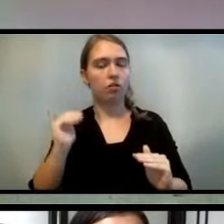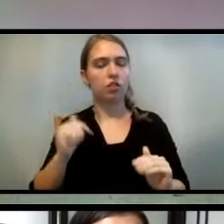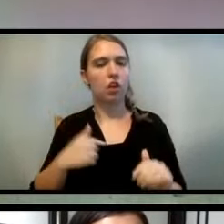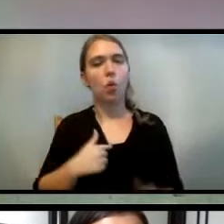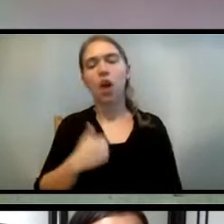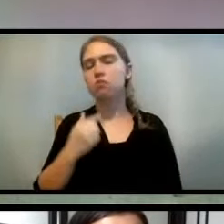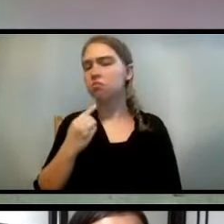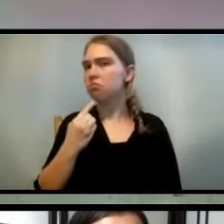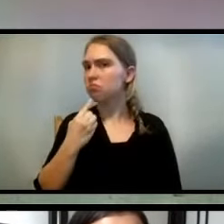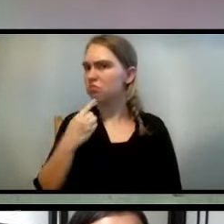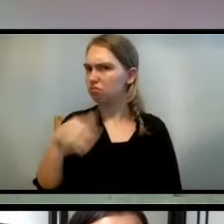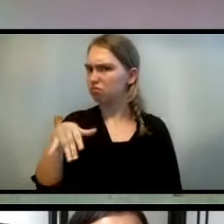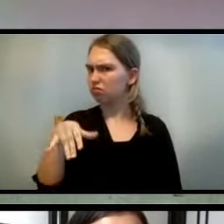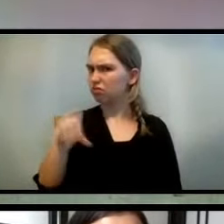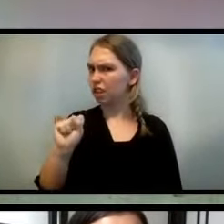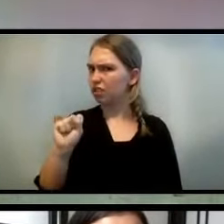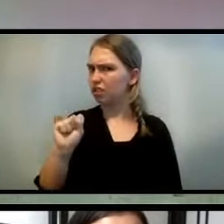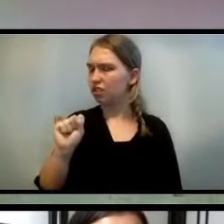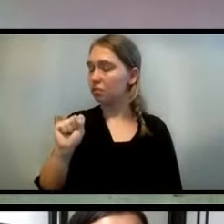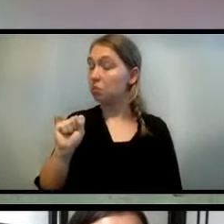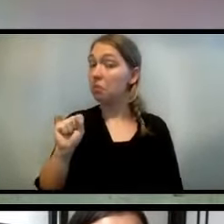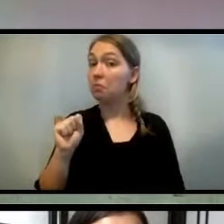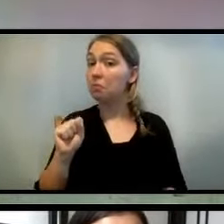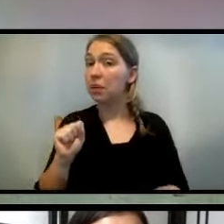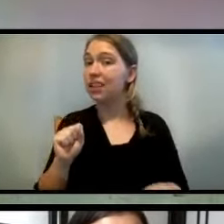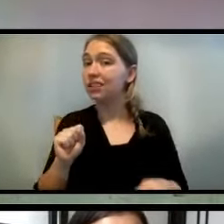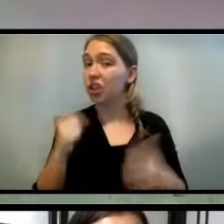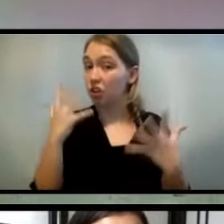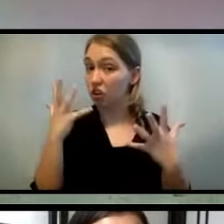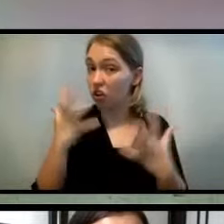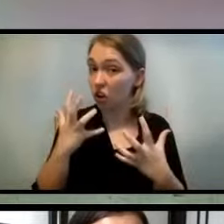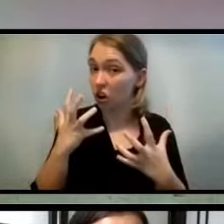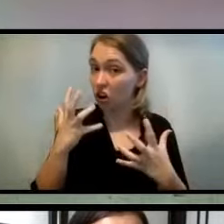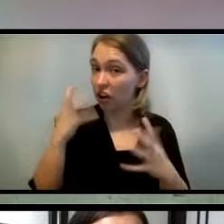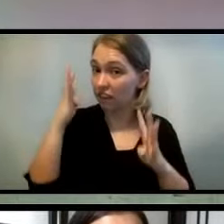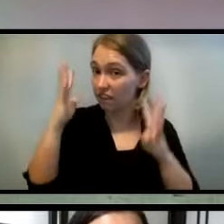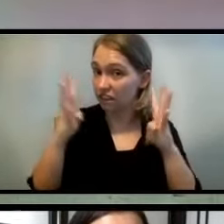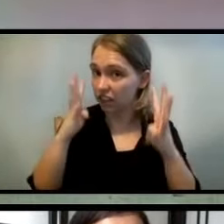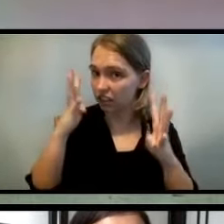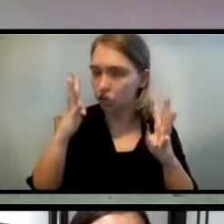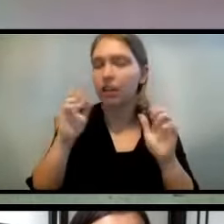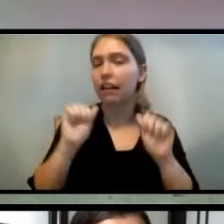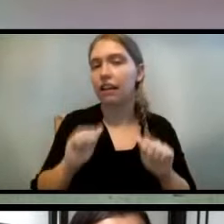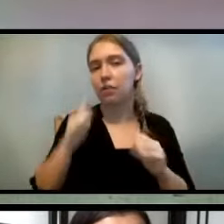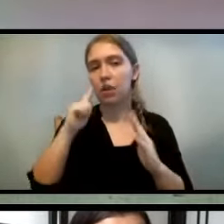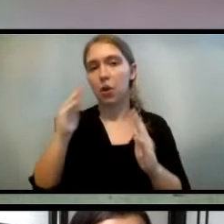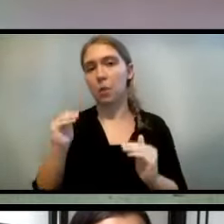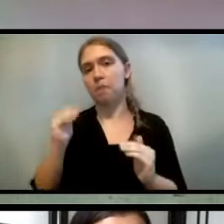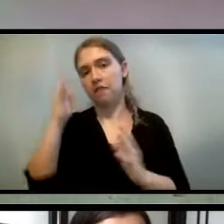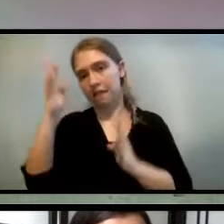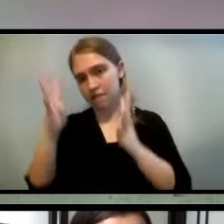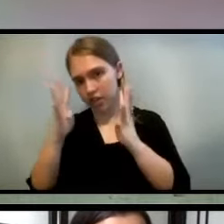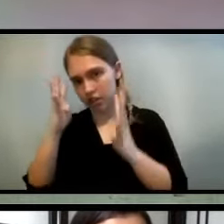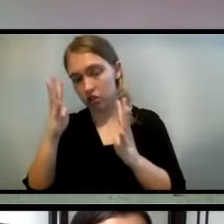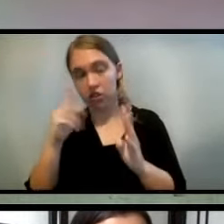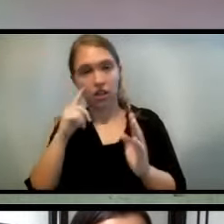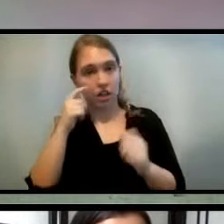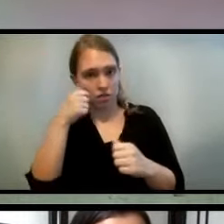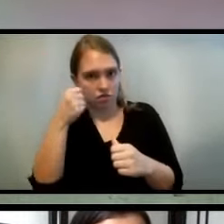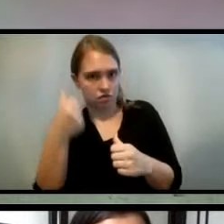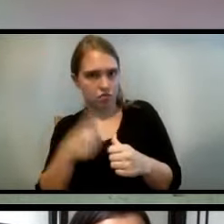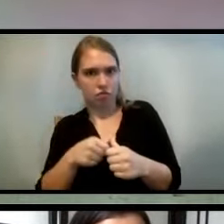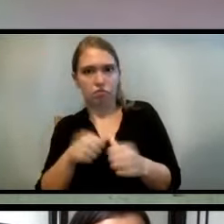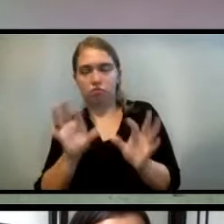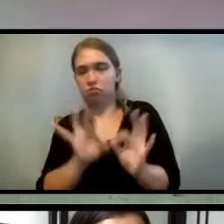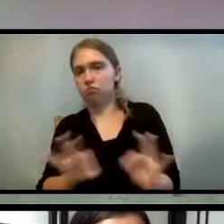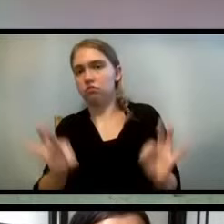that yes, and sometimes dark fiction is also hopeful fiction. And it's important to remember that. And it's also